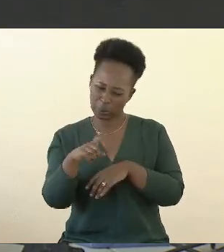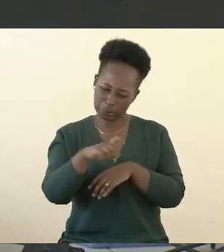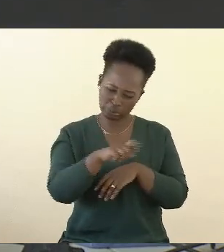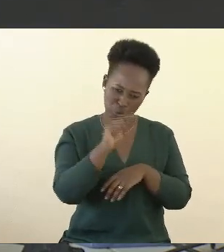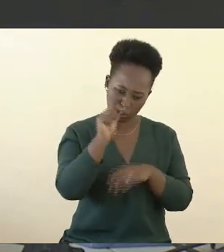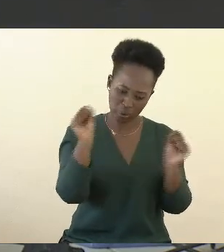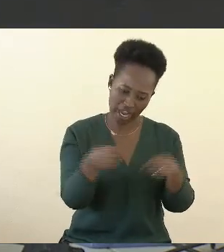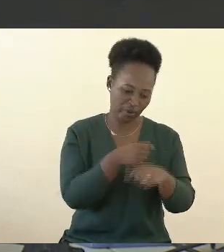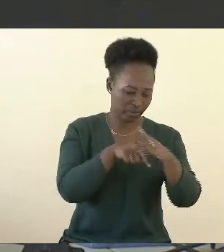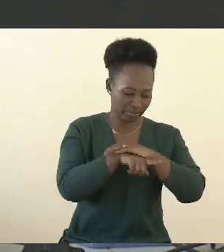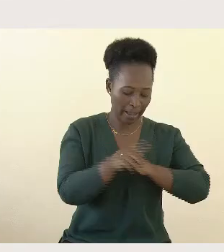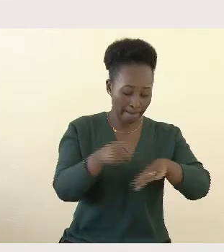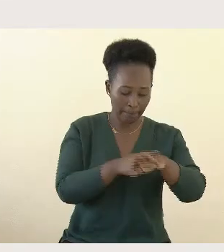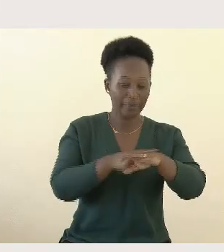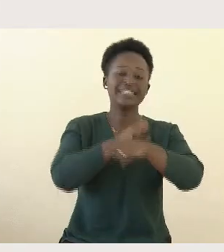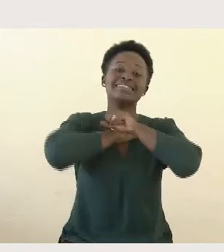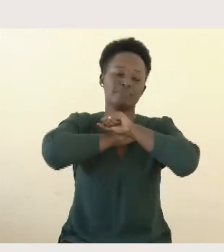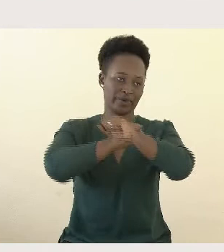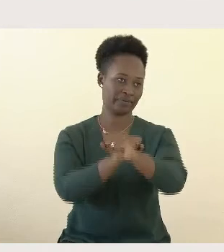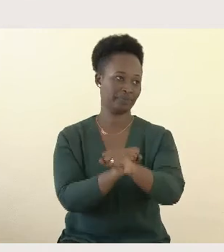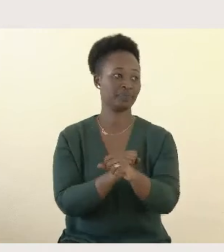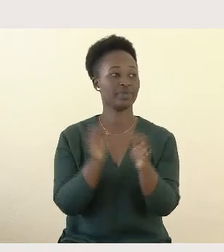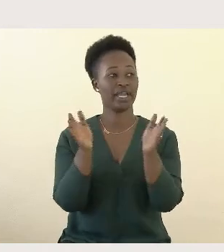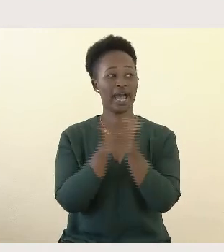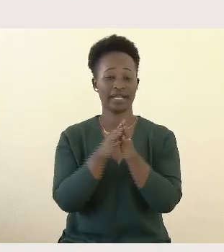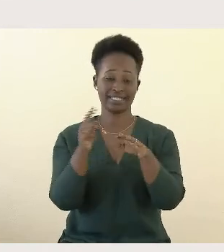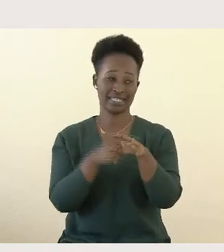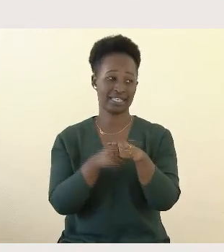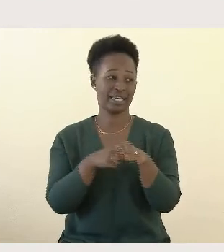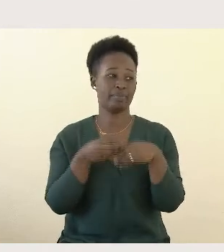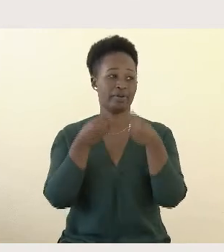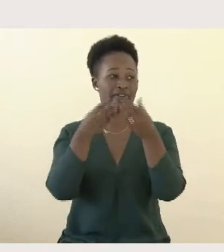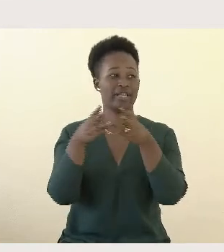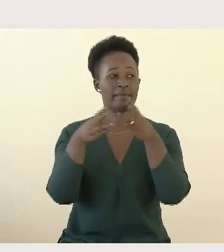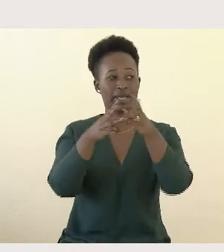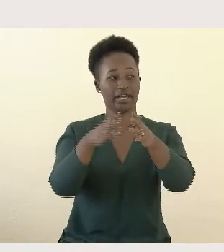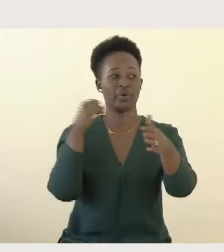barrier. The skin provides the mechanical impact and pressure,